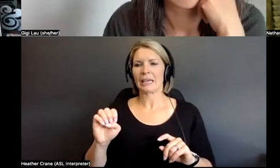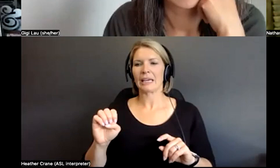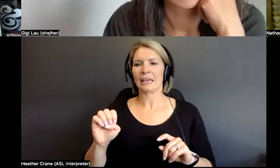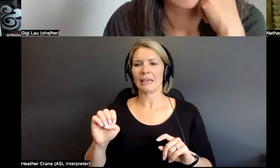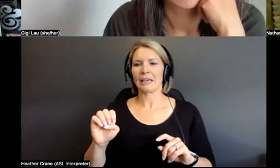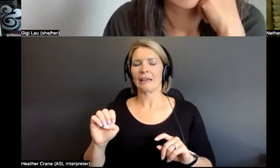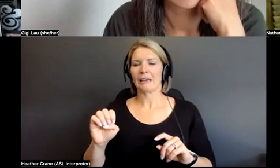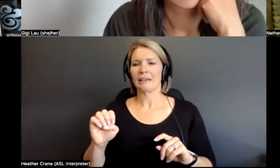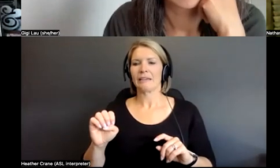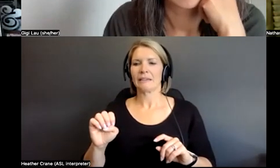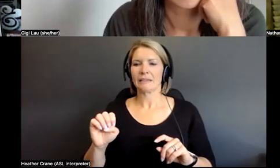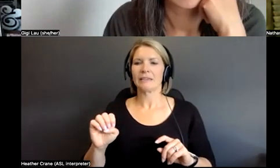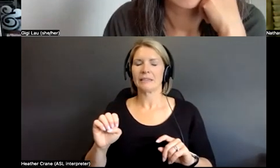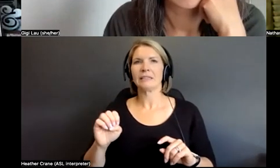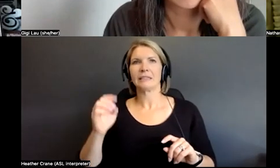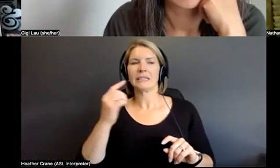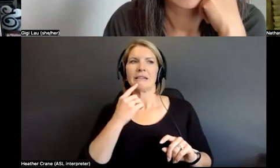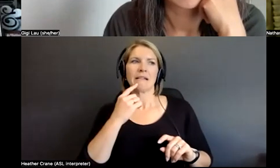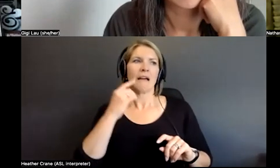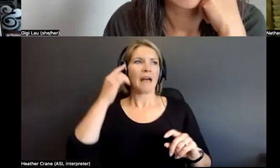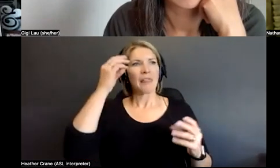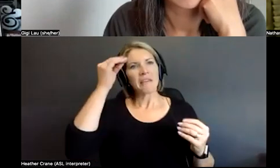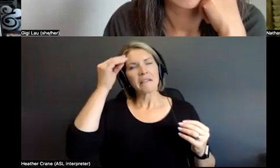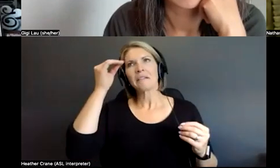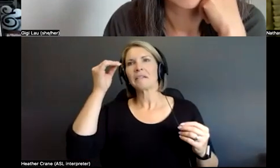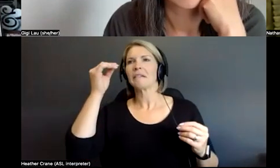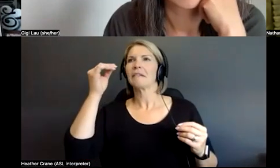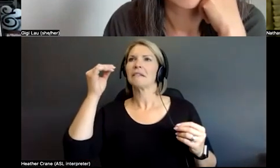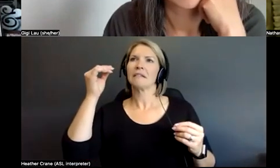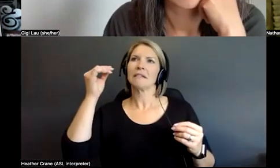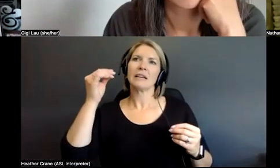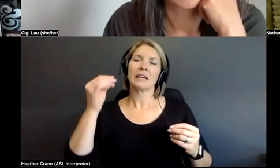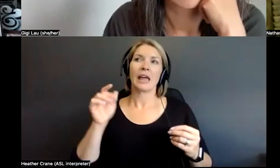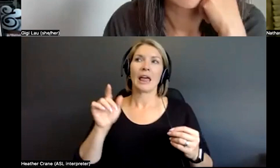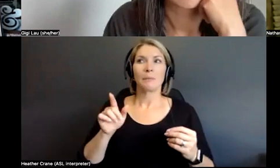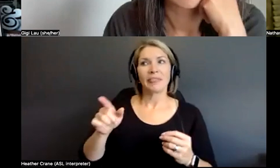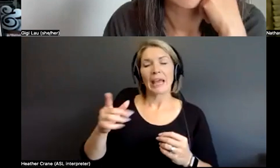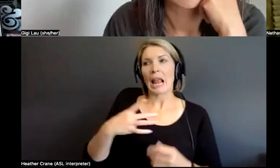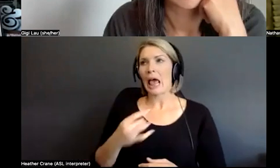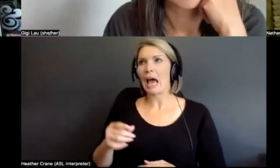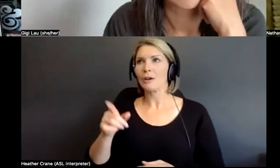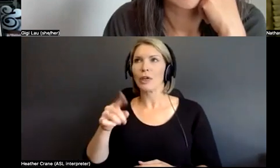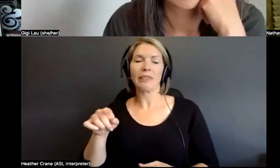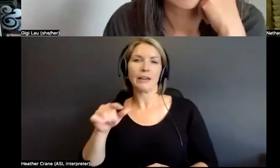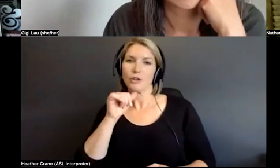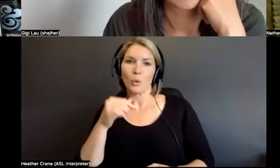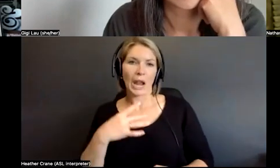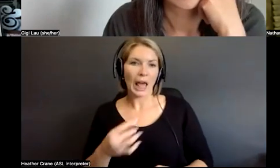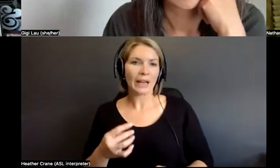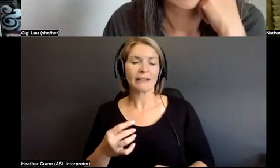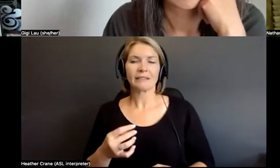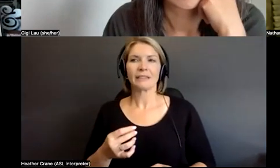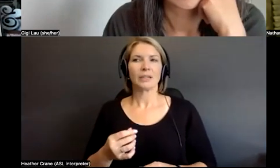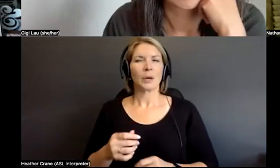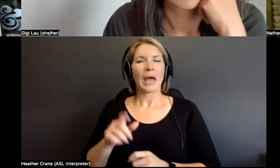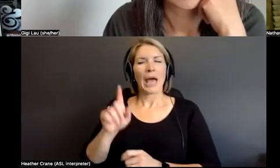the book, any dislikes and likes that they have in terms of design. And that's not to say that you're going to follow